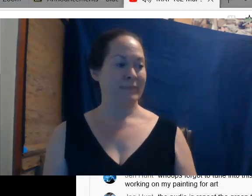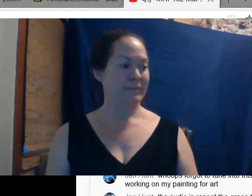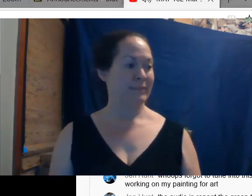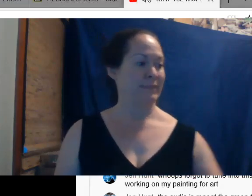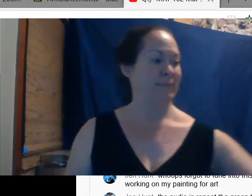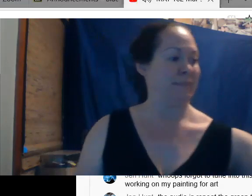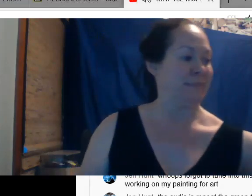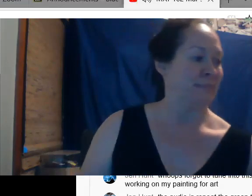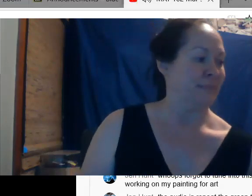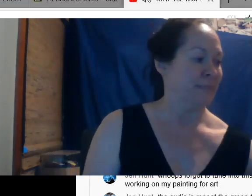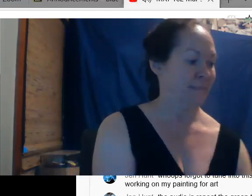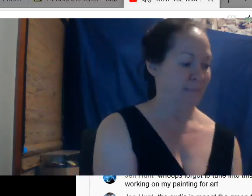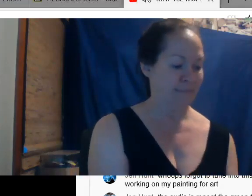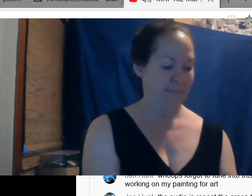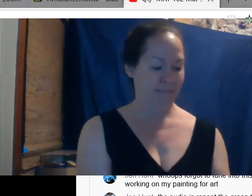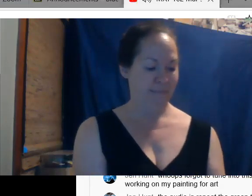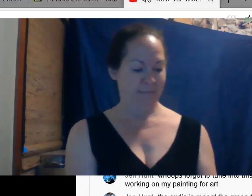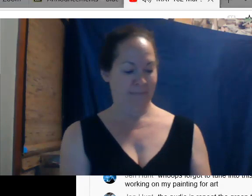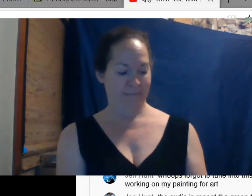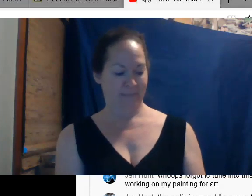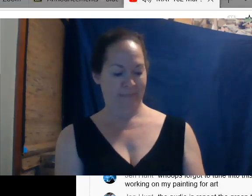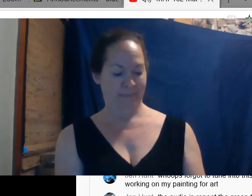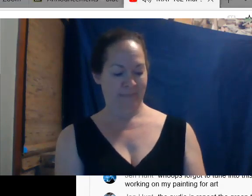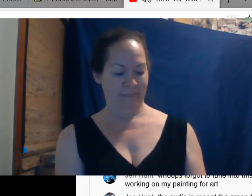Okay? Nothing more I can do there.